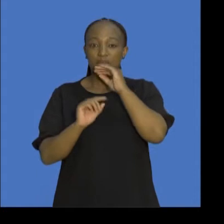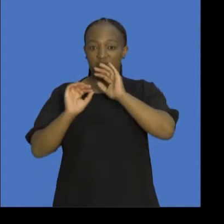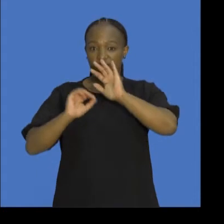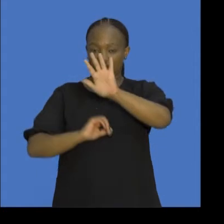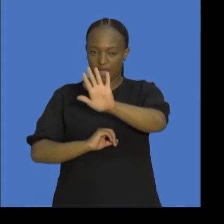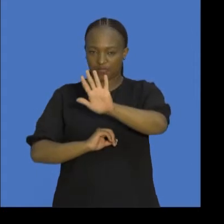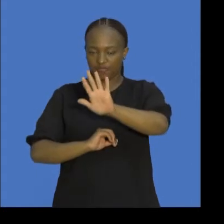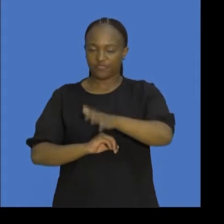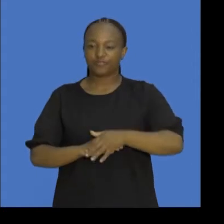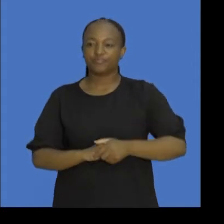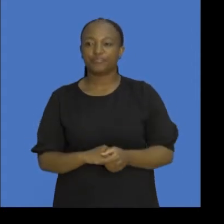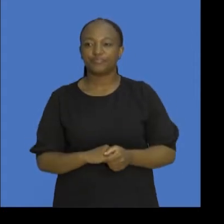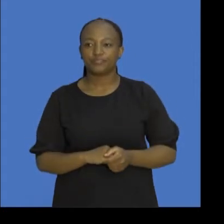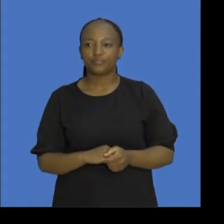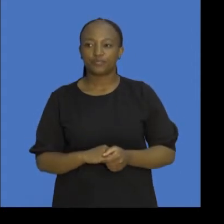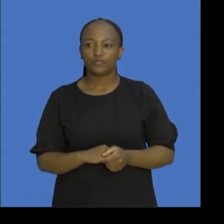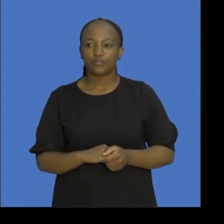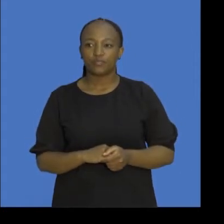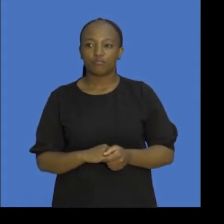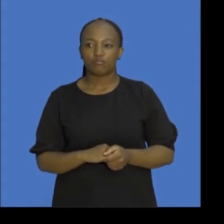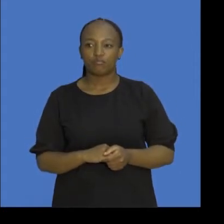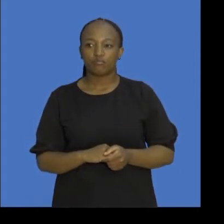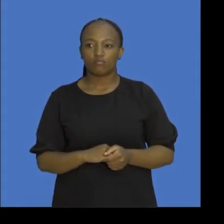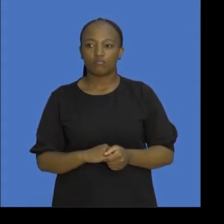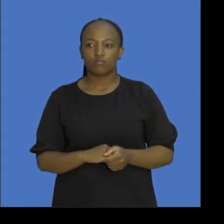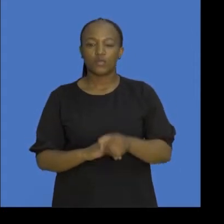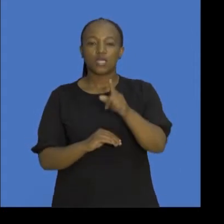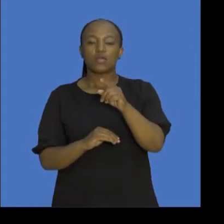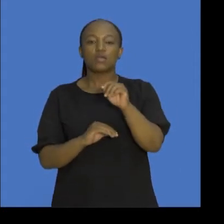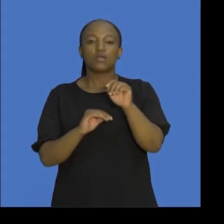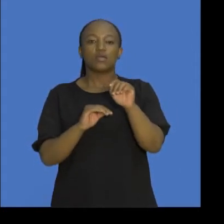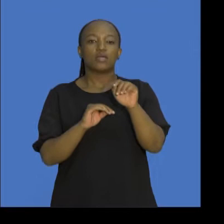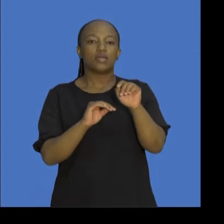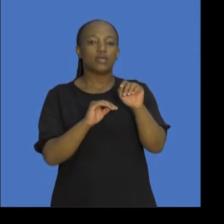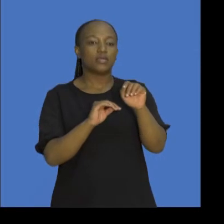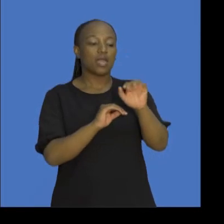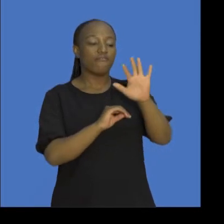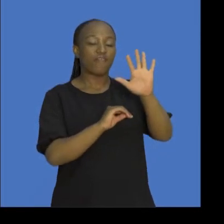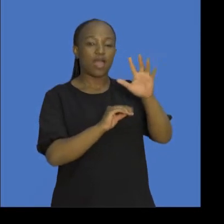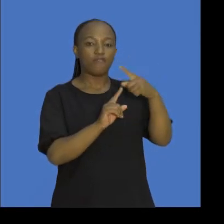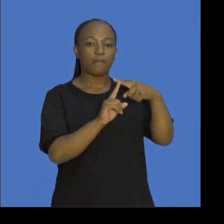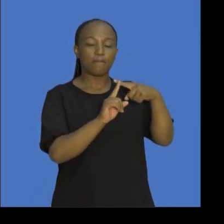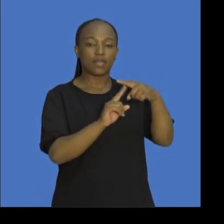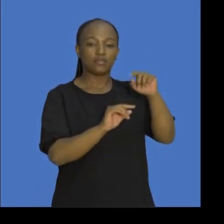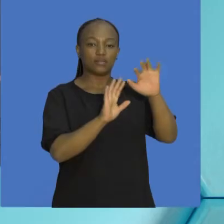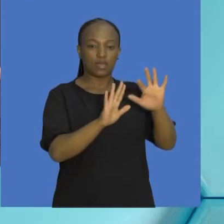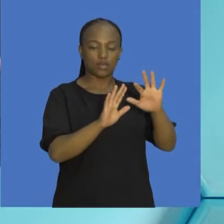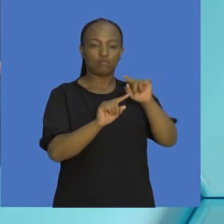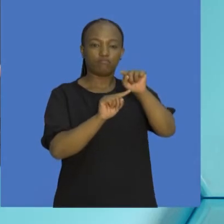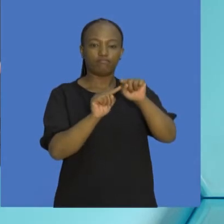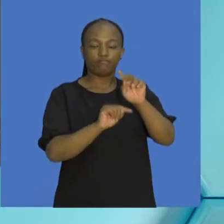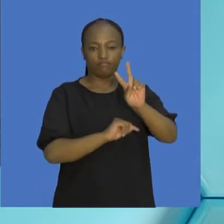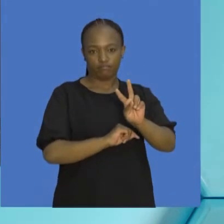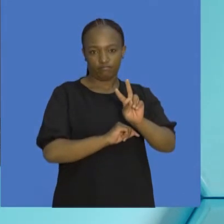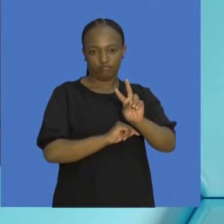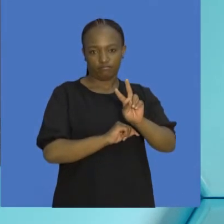is 5. Then the midpoint for there will be 5 plus 10 divided by 2.